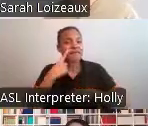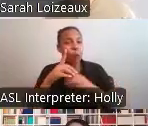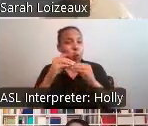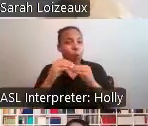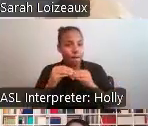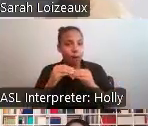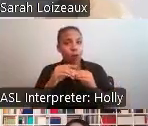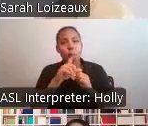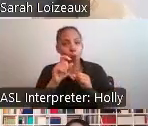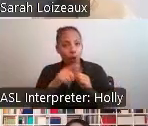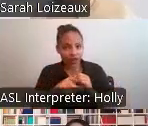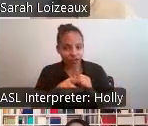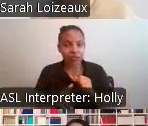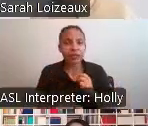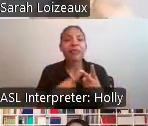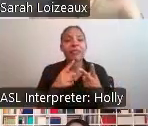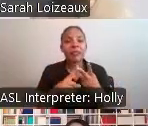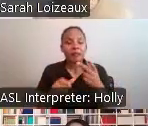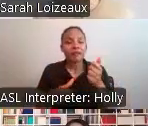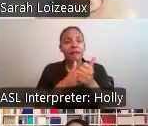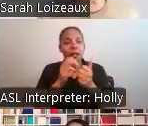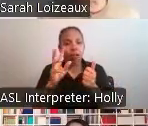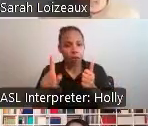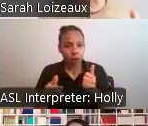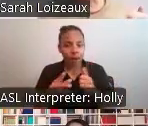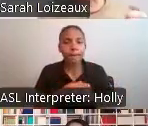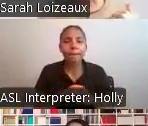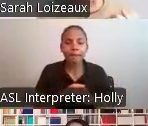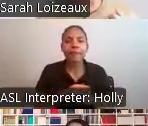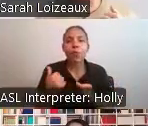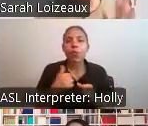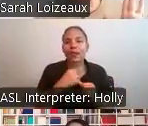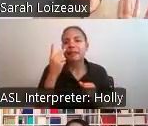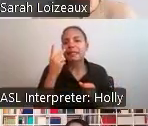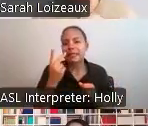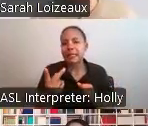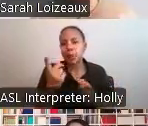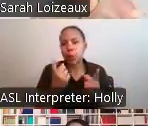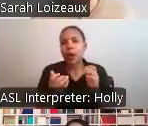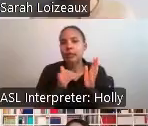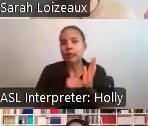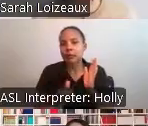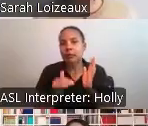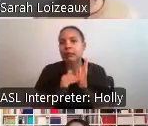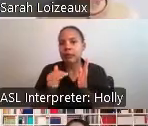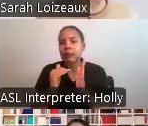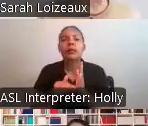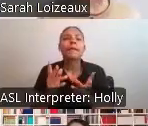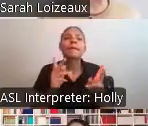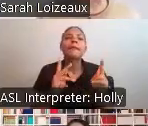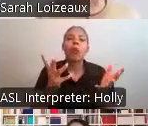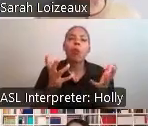follow up. And we've gotten this question several times, so I can answer it. People are asking about the links and the